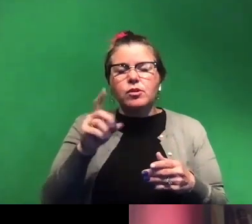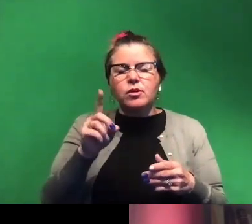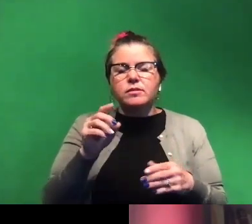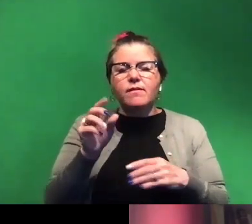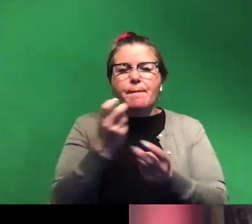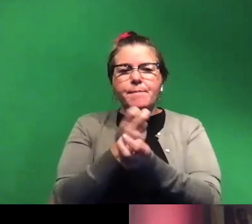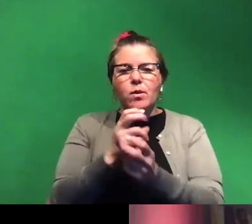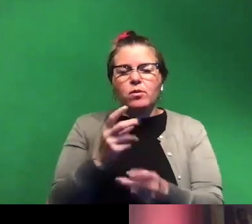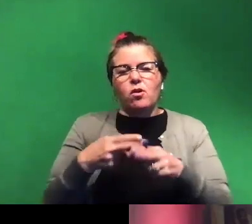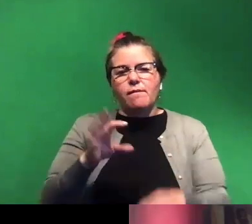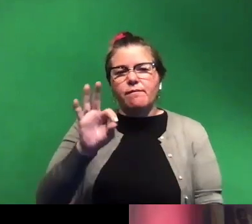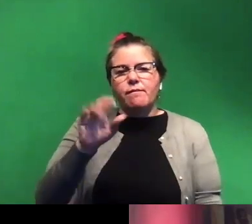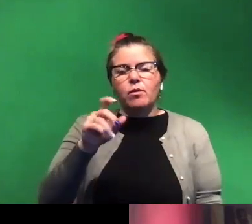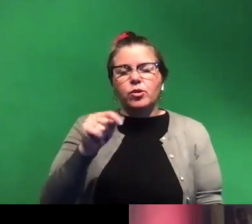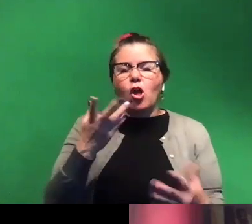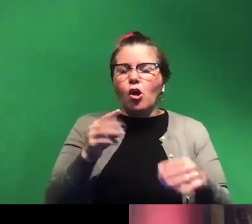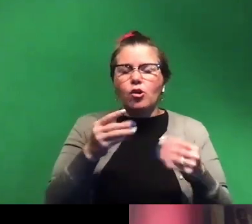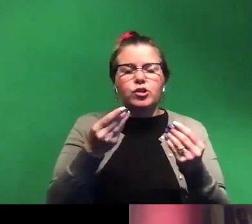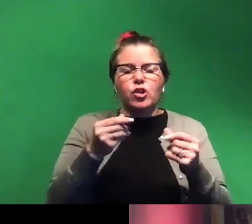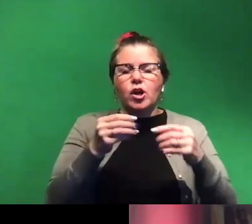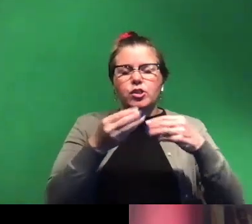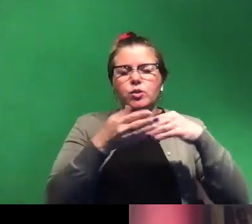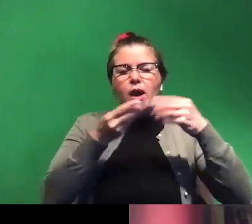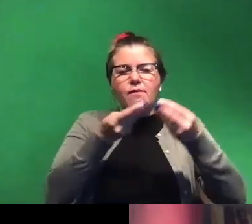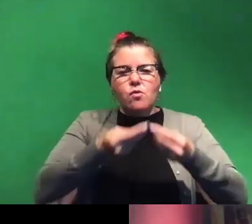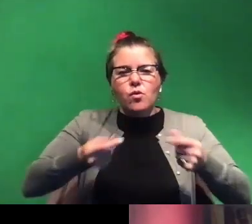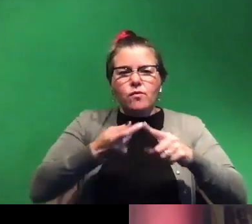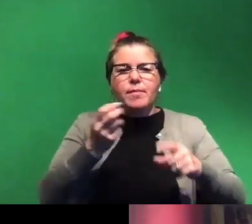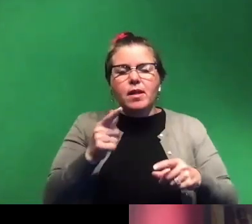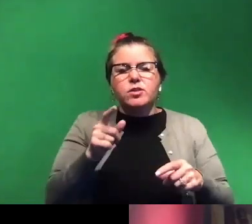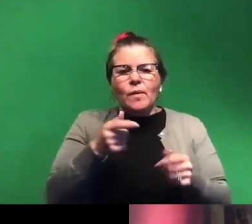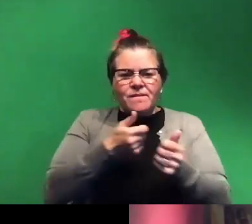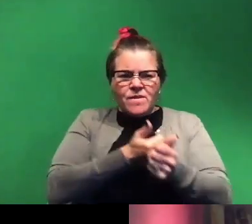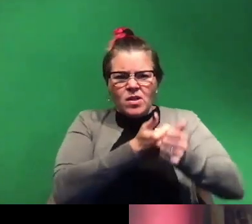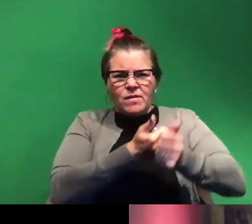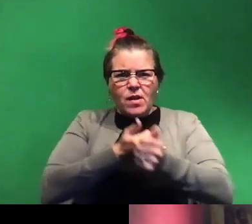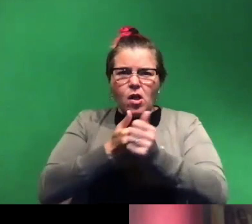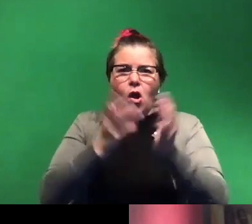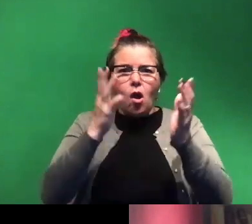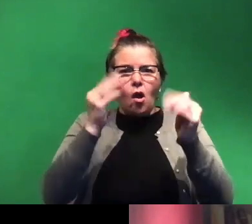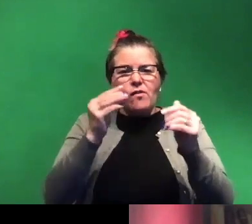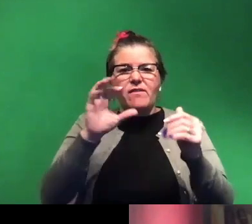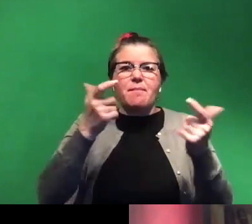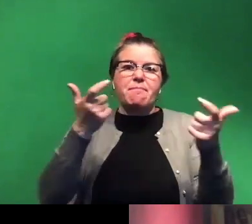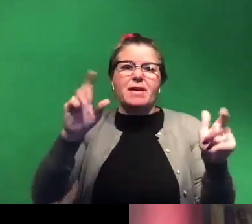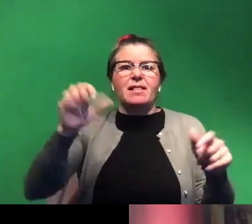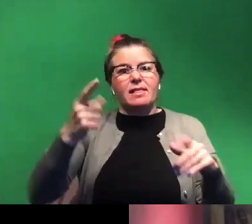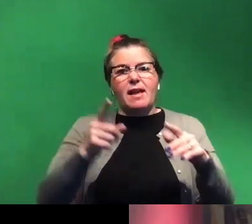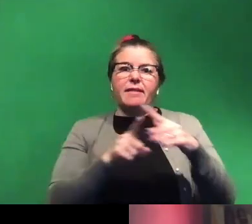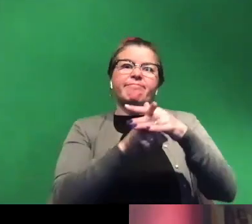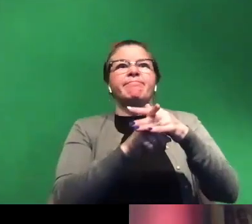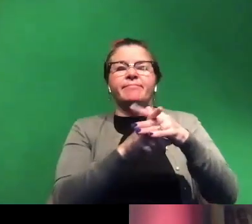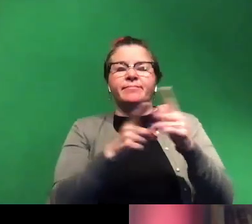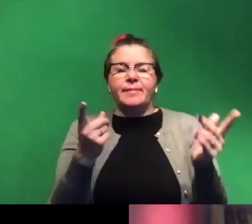are already starting to erode out of the hill. And we follow in like breadcrumbs, and hopefully there's like a nice big leg sticking out or something that tells us that there's something